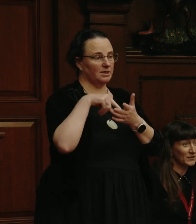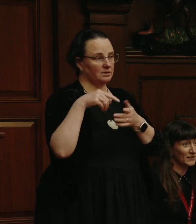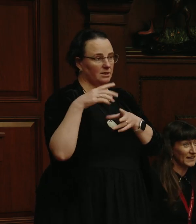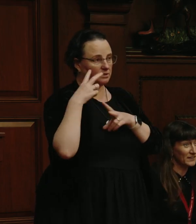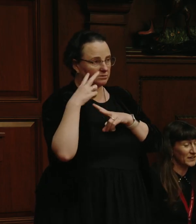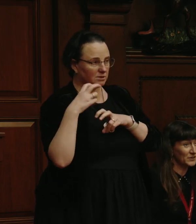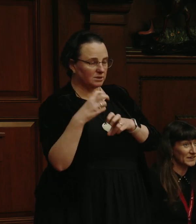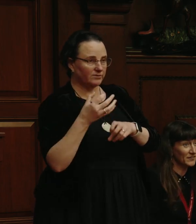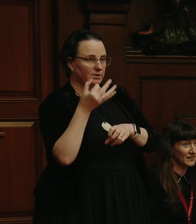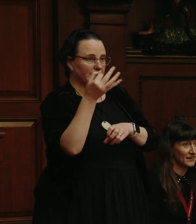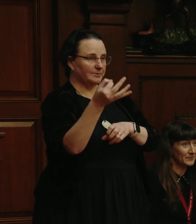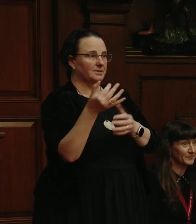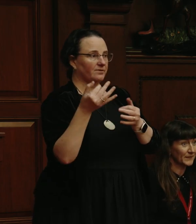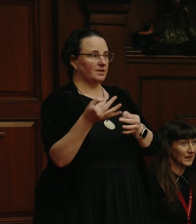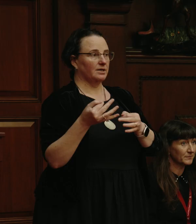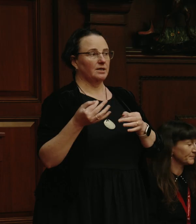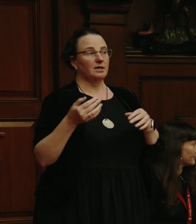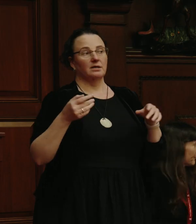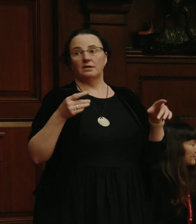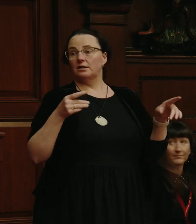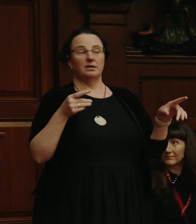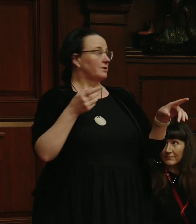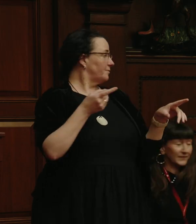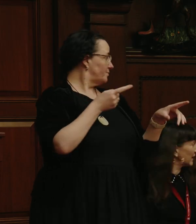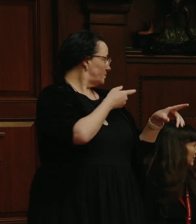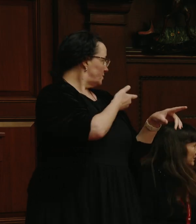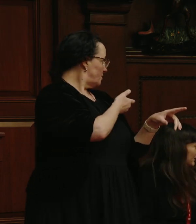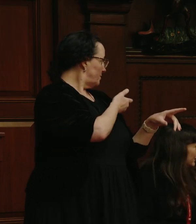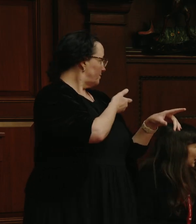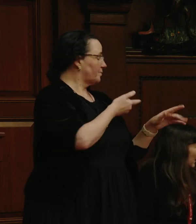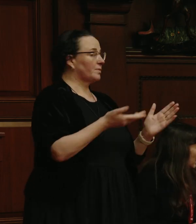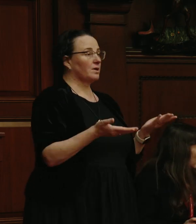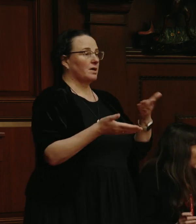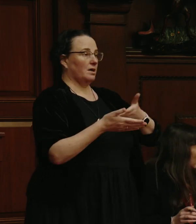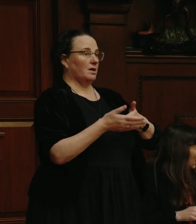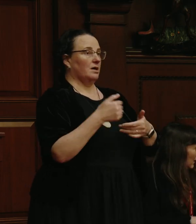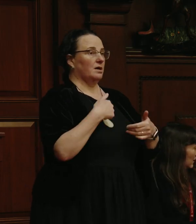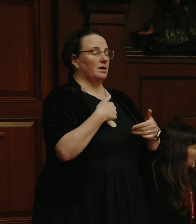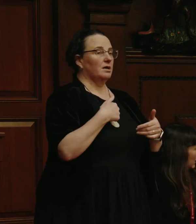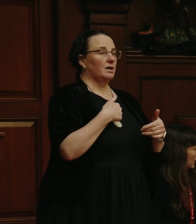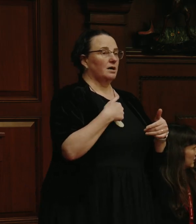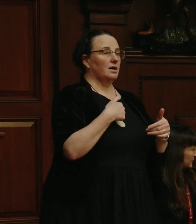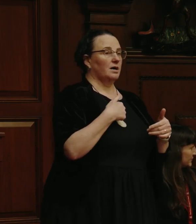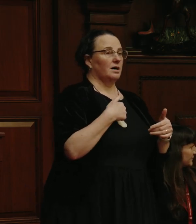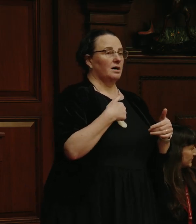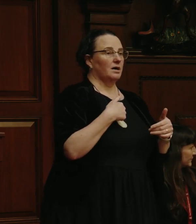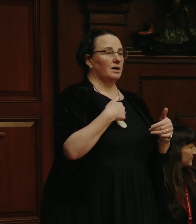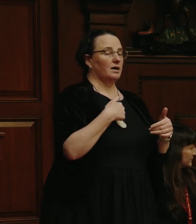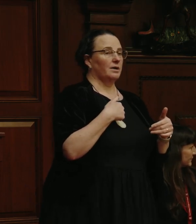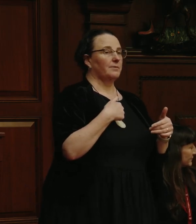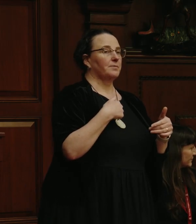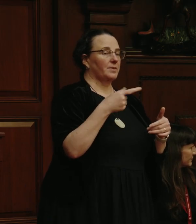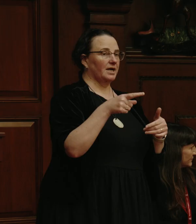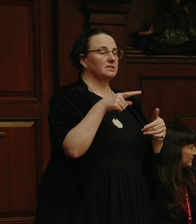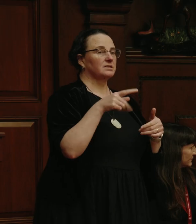like, what we could look at in the future, definitely. Okay, thank you. Natasha, do you have any thoughts on saying? I think that's what I was kind of hinting at when I showed all that lupus